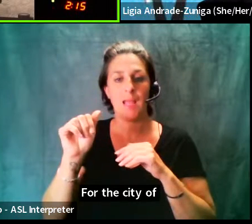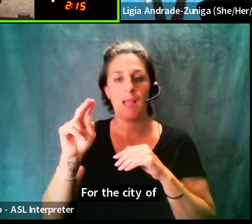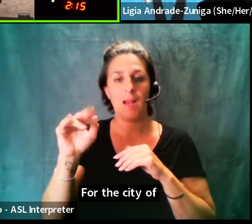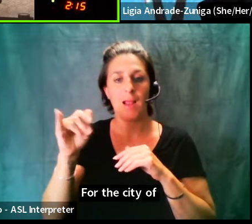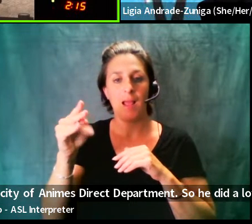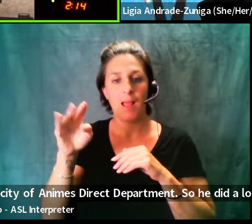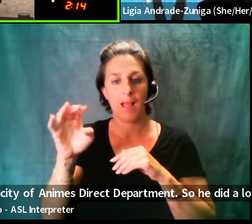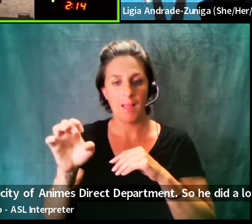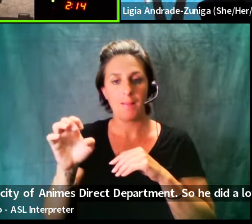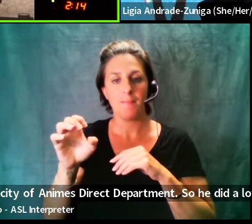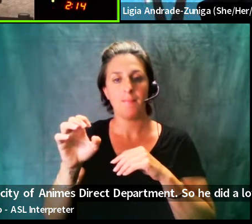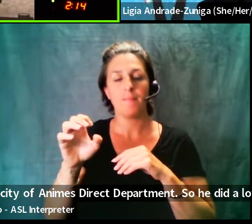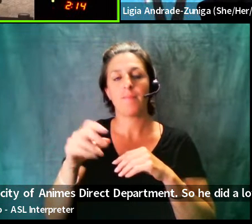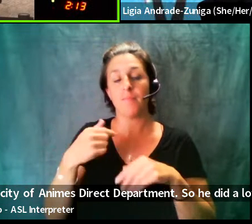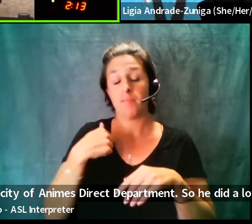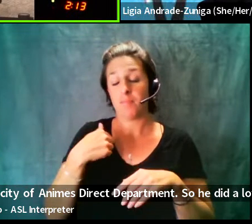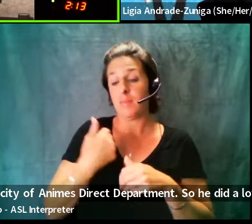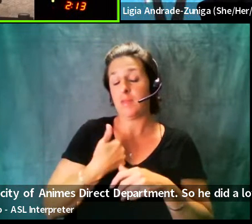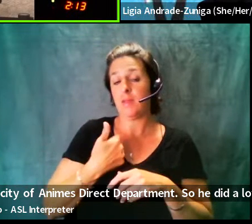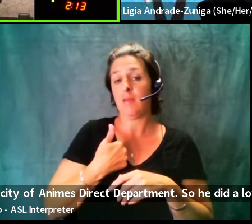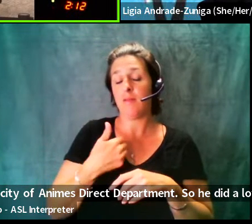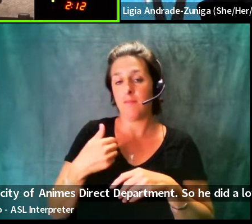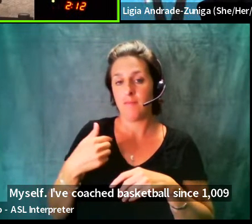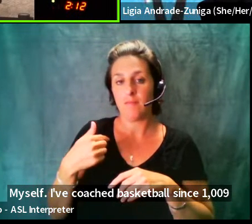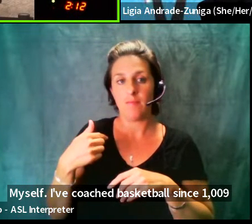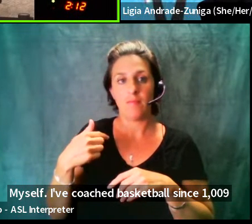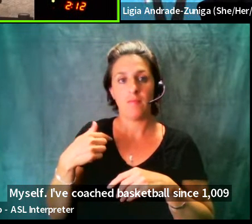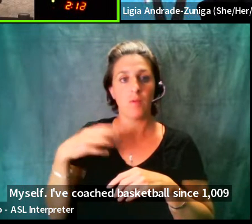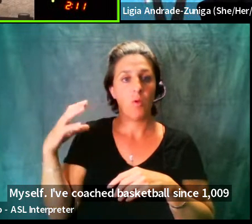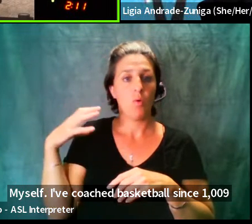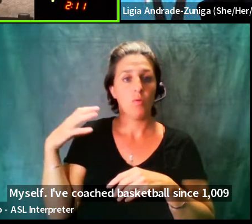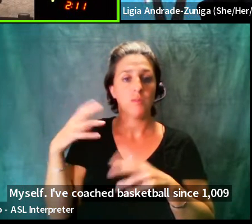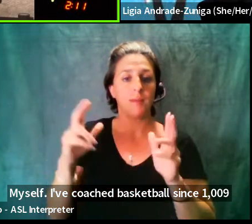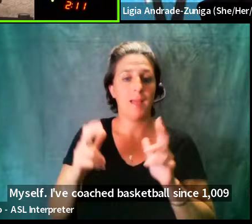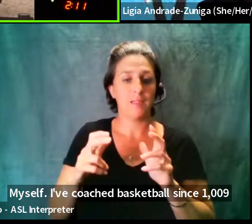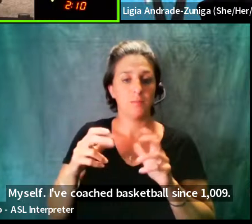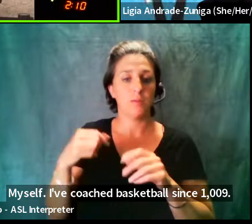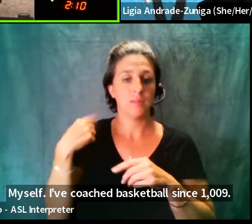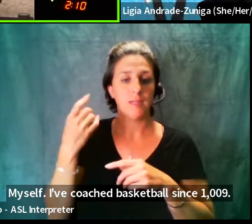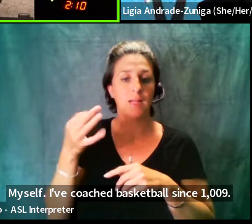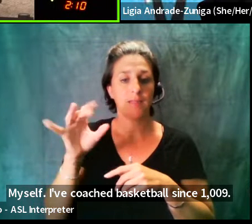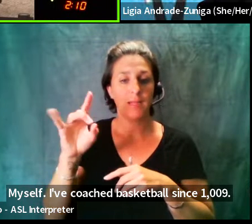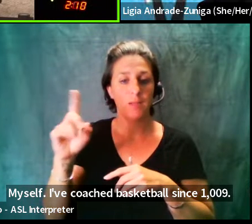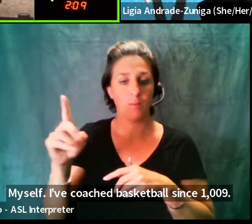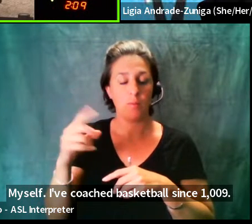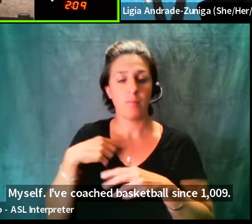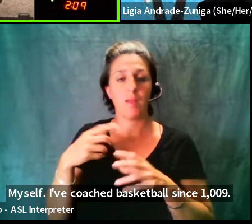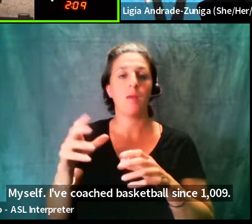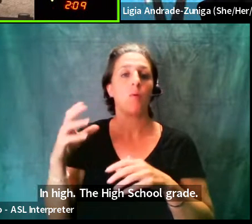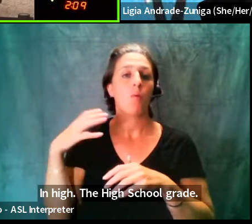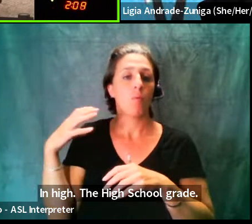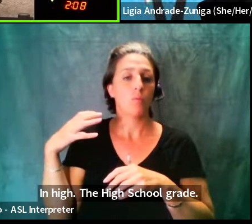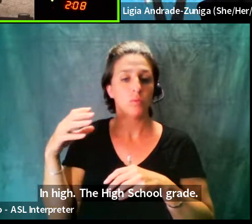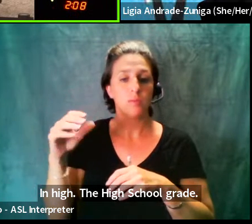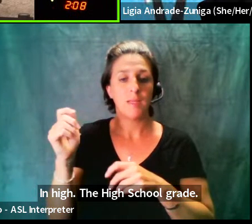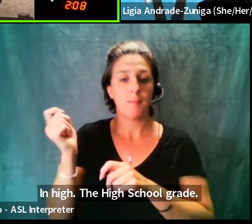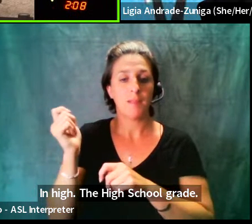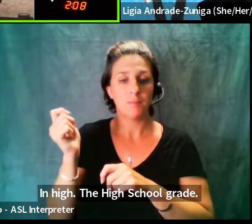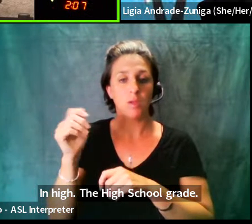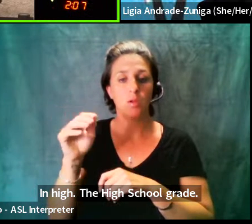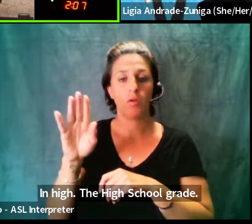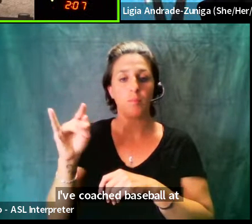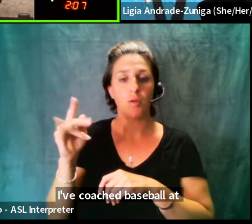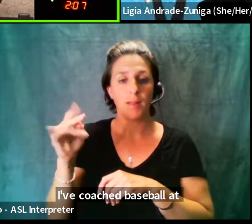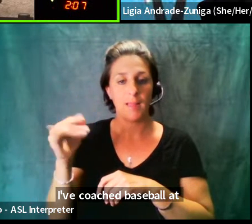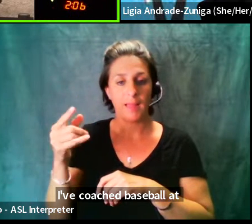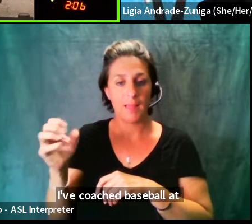I've coached basketball since 1981 in the high school grade. I've coached baseball at Burlingame Youth